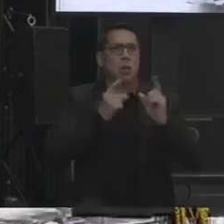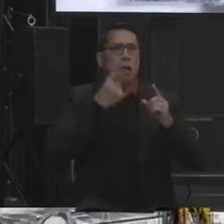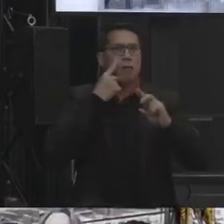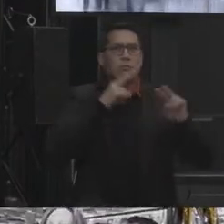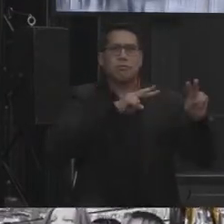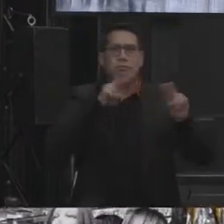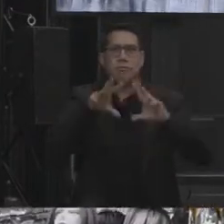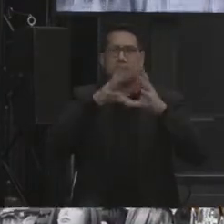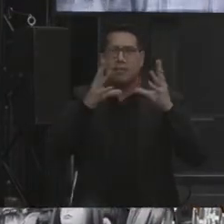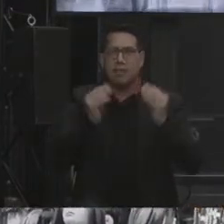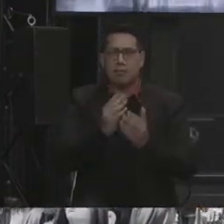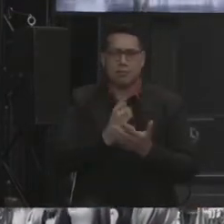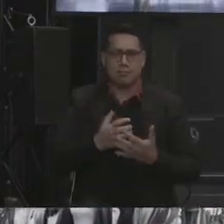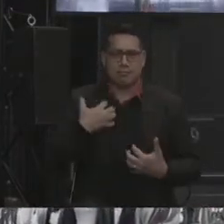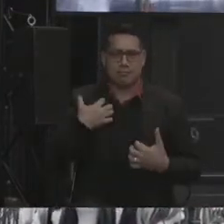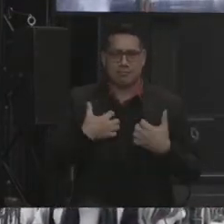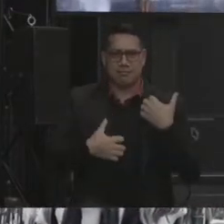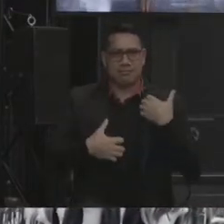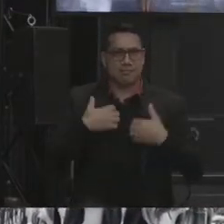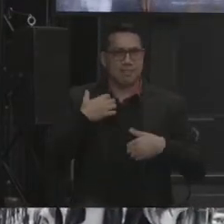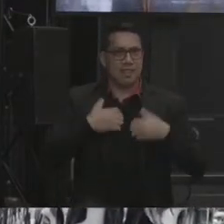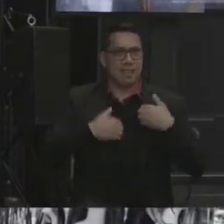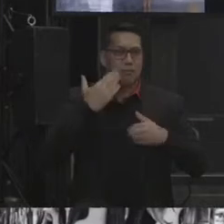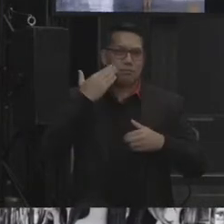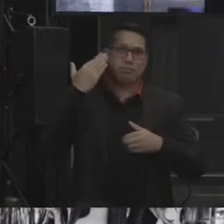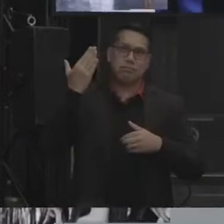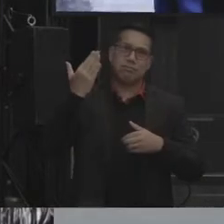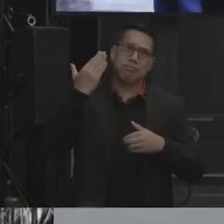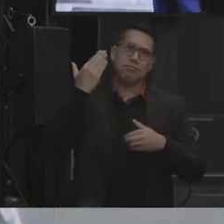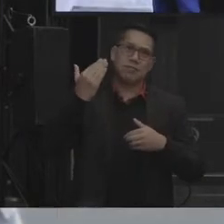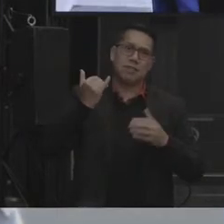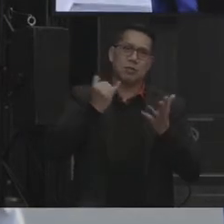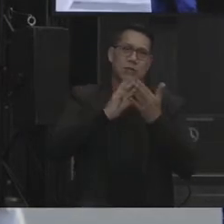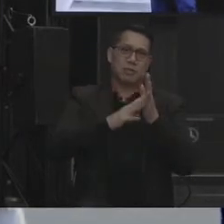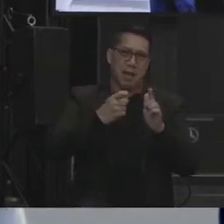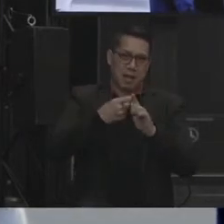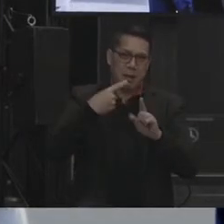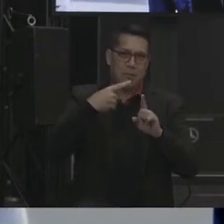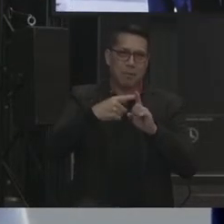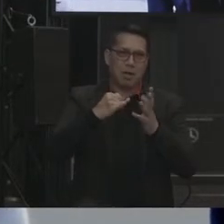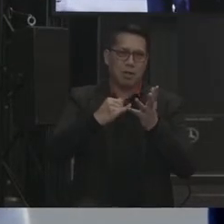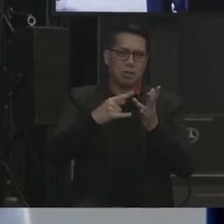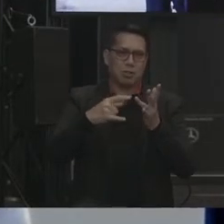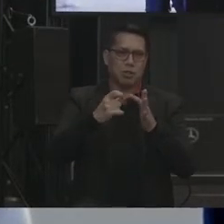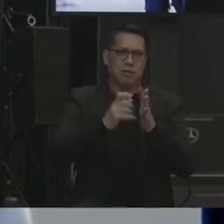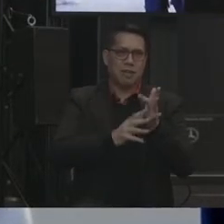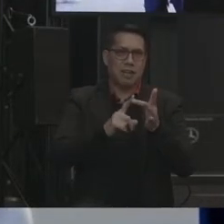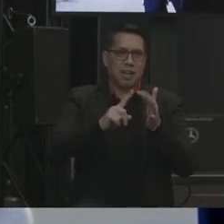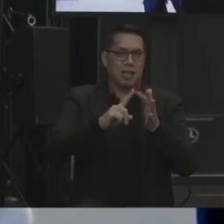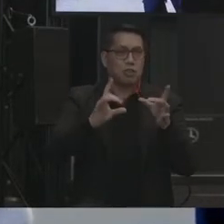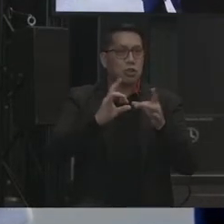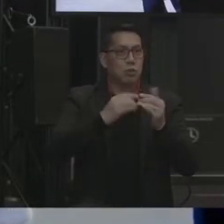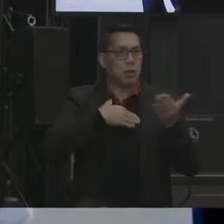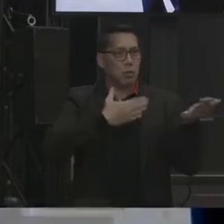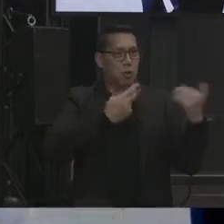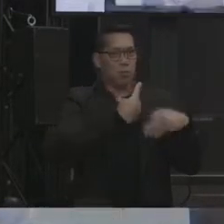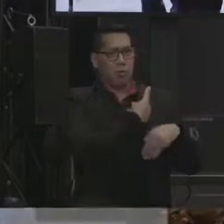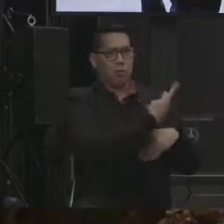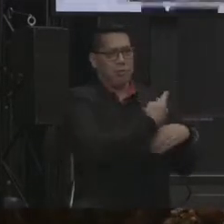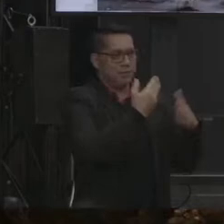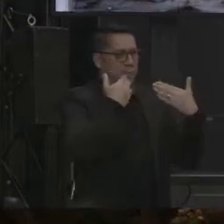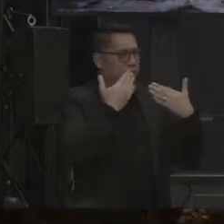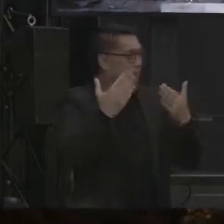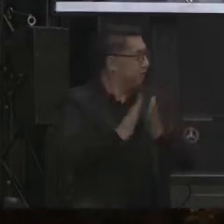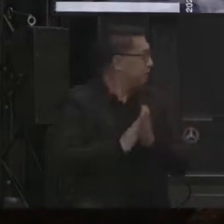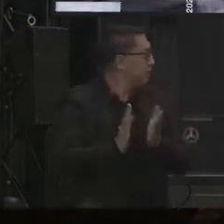absolutely thrilled to have this really exciting talk with Smac and Sophie. So if you'd all join me in welcoming them now, thank you.